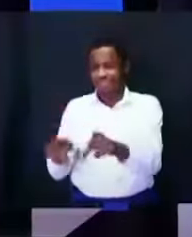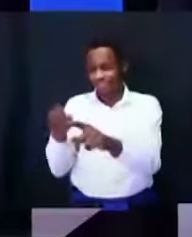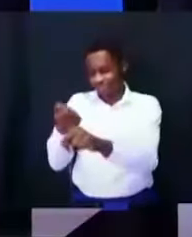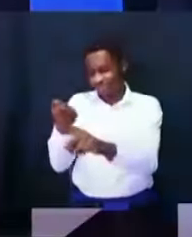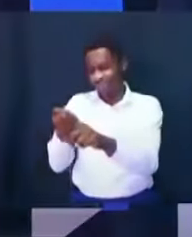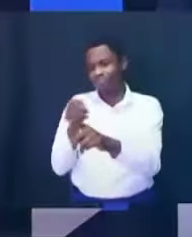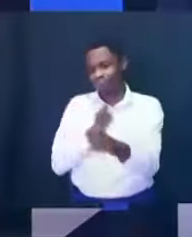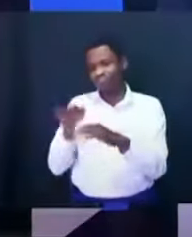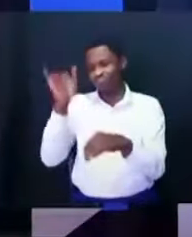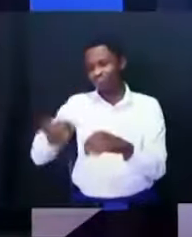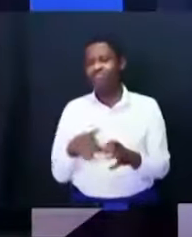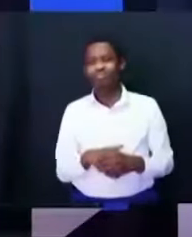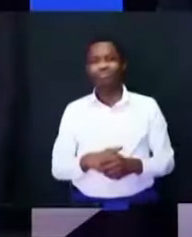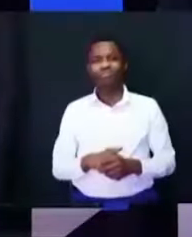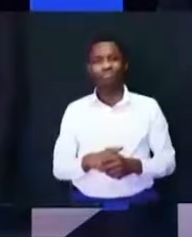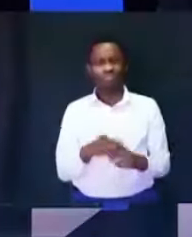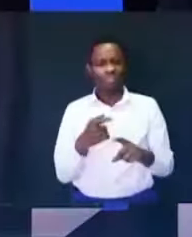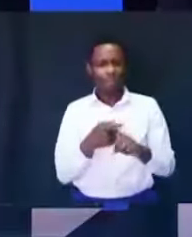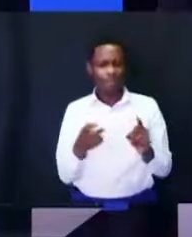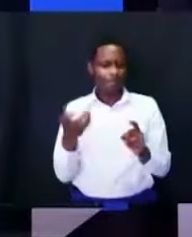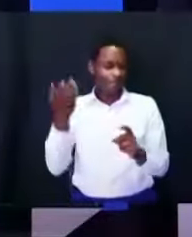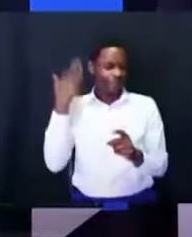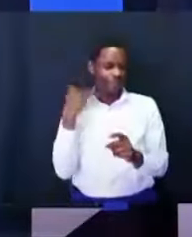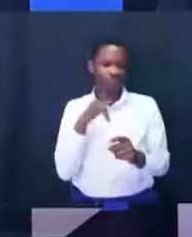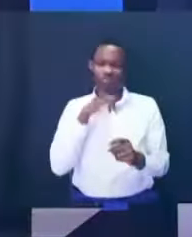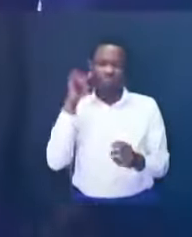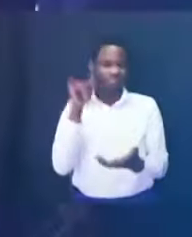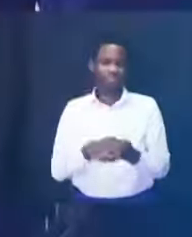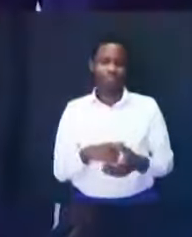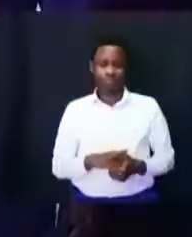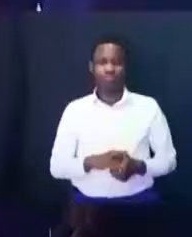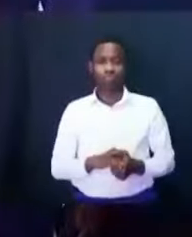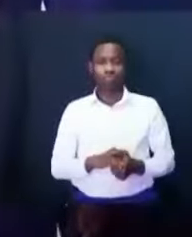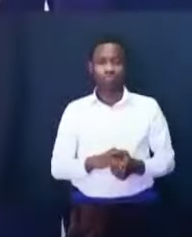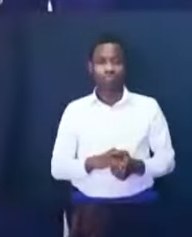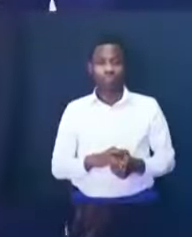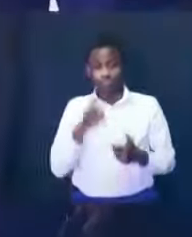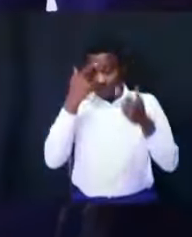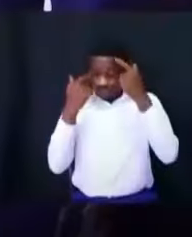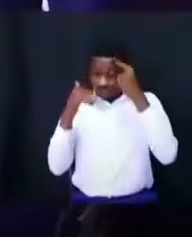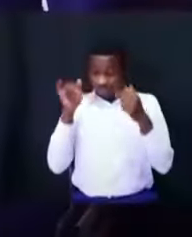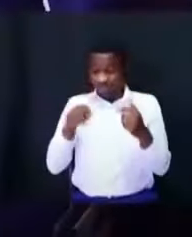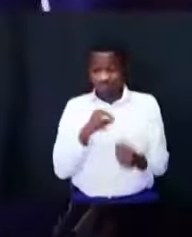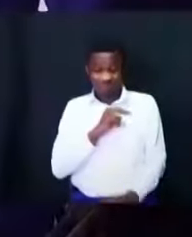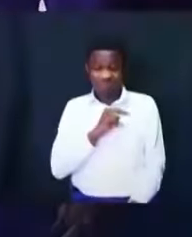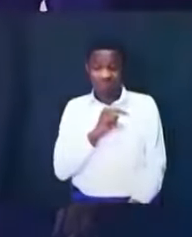nature it was not originally like that so because it is his